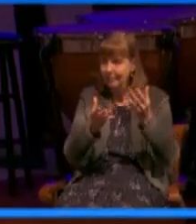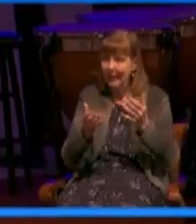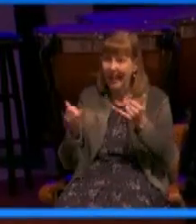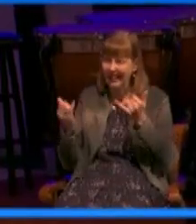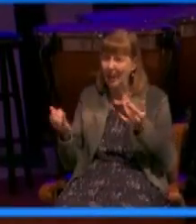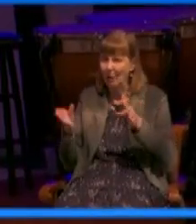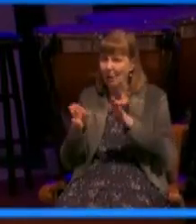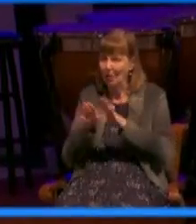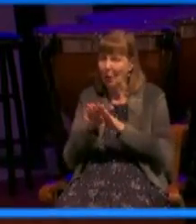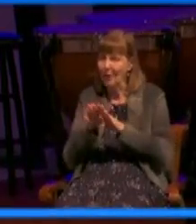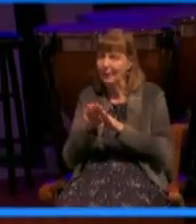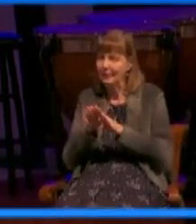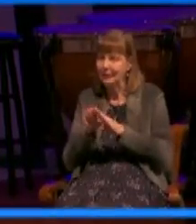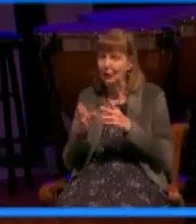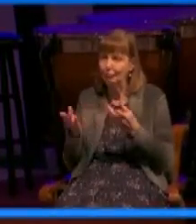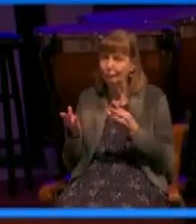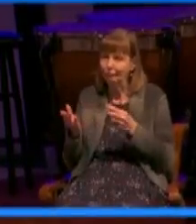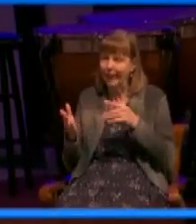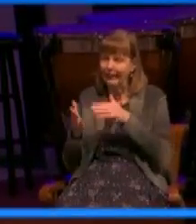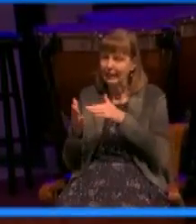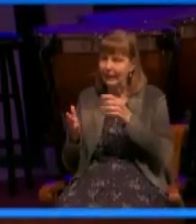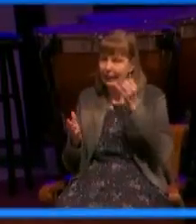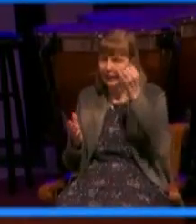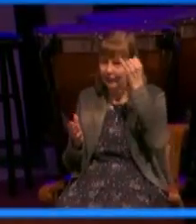idea of circumcision. Look with me at verse 9.